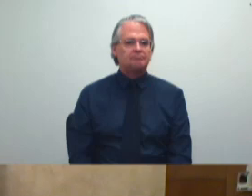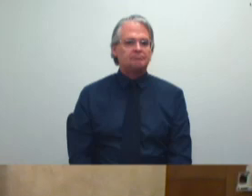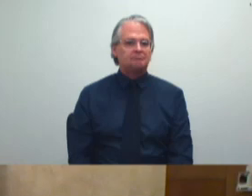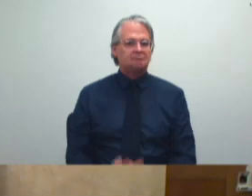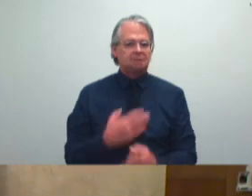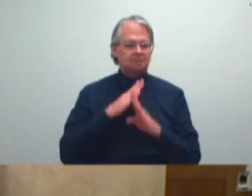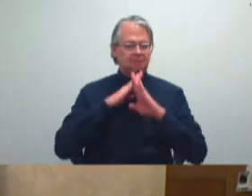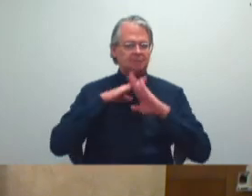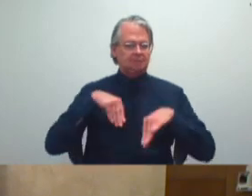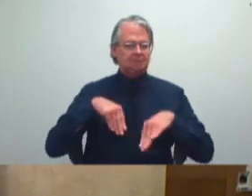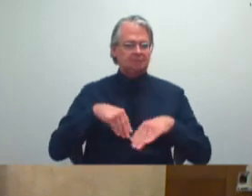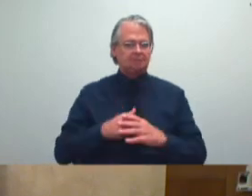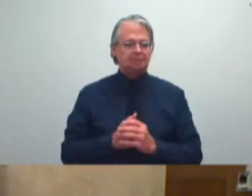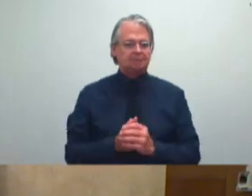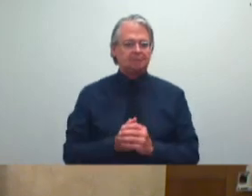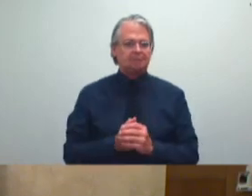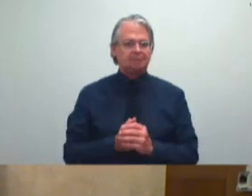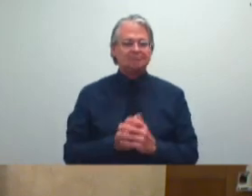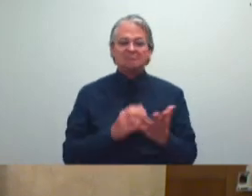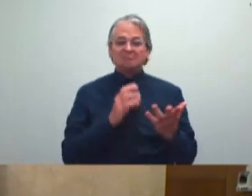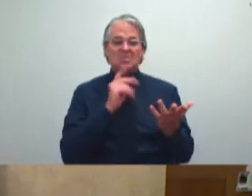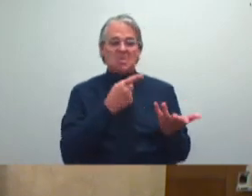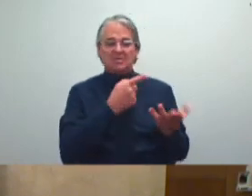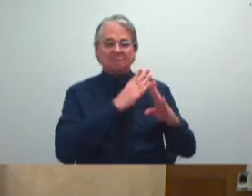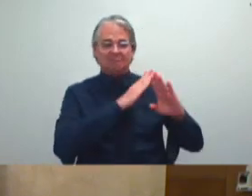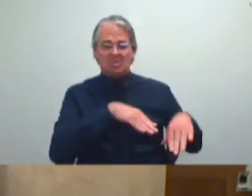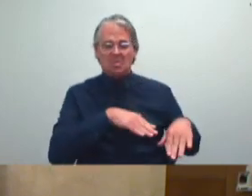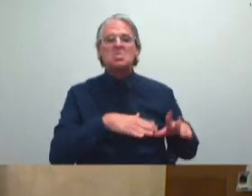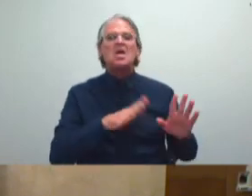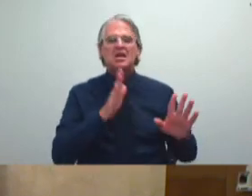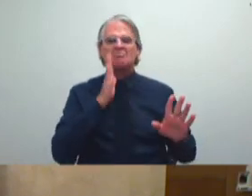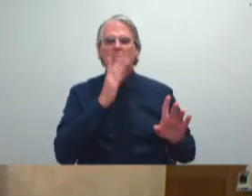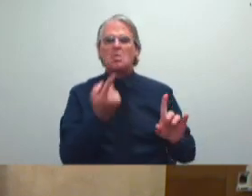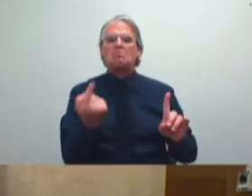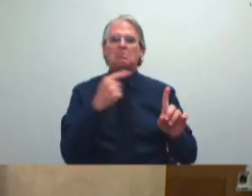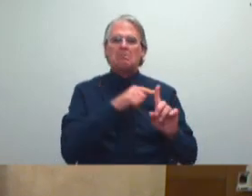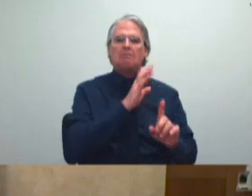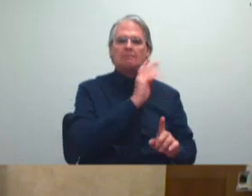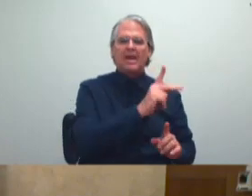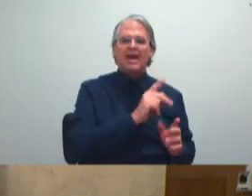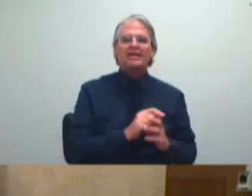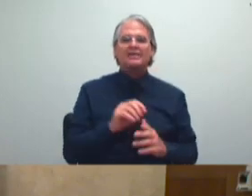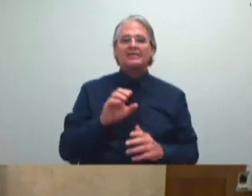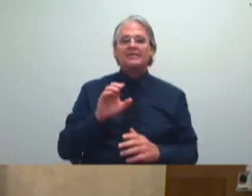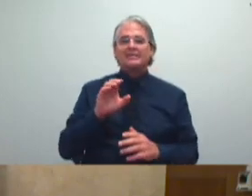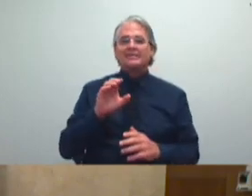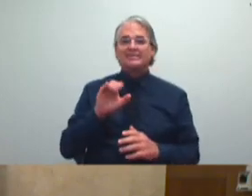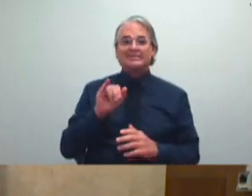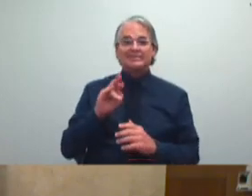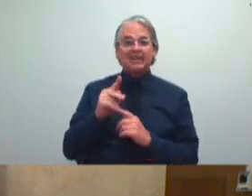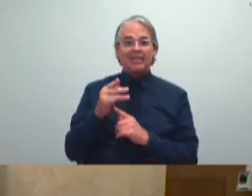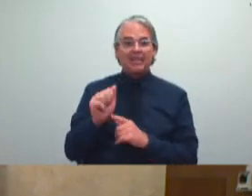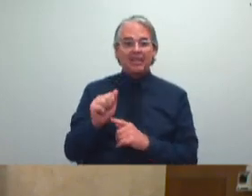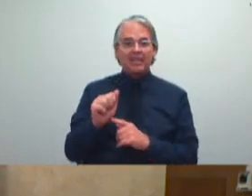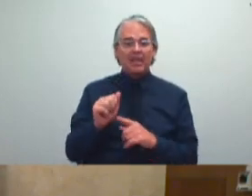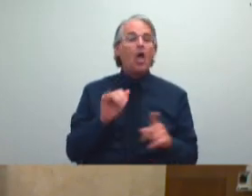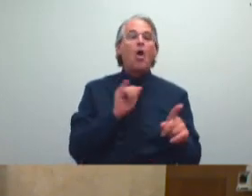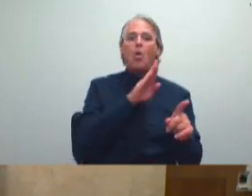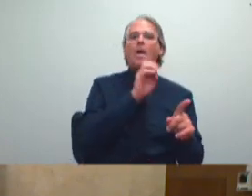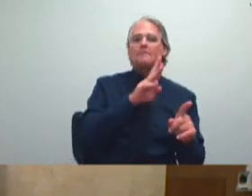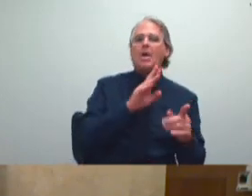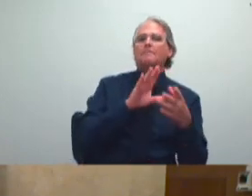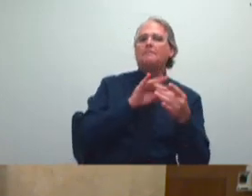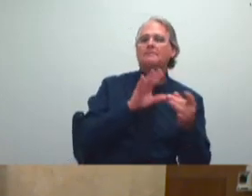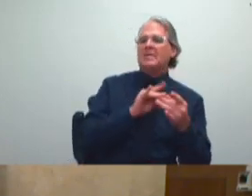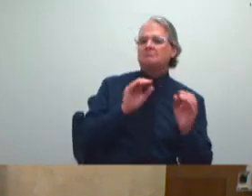We'll circle back to Bob in a second. We'll have Cynthia with, oh, are you there, Bob? No questions. Thank you. Yep,